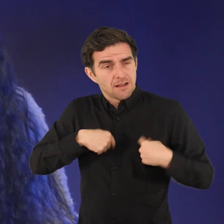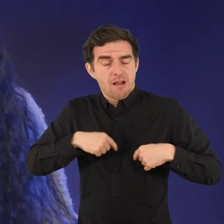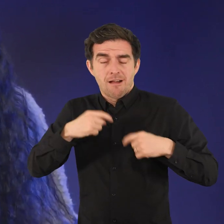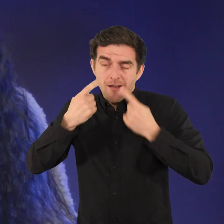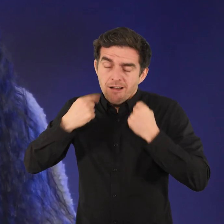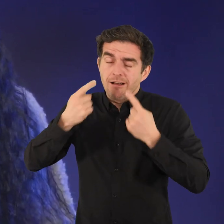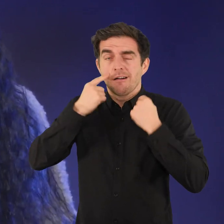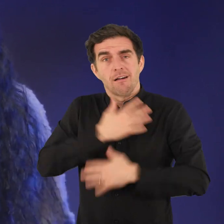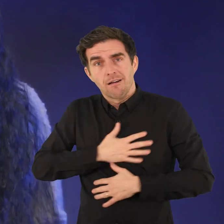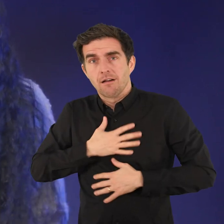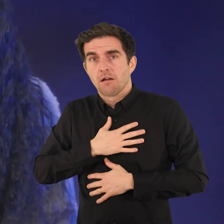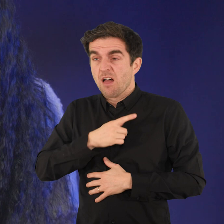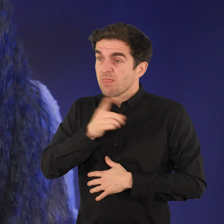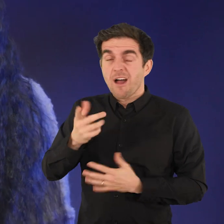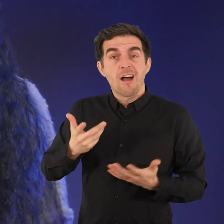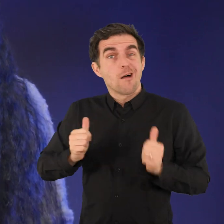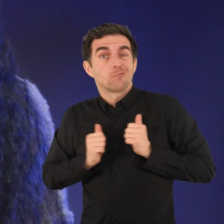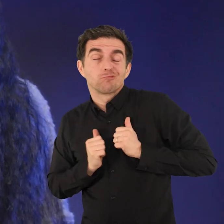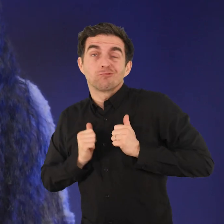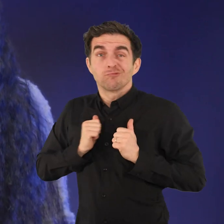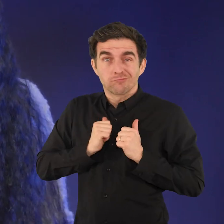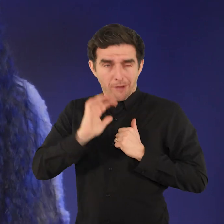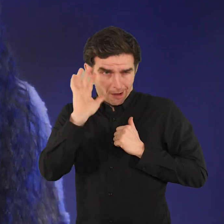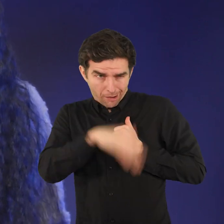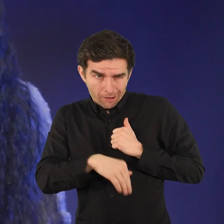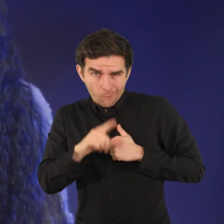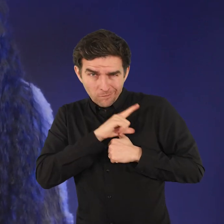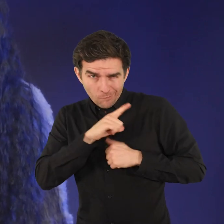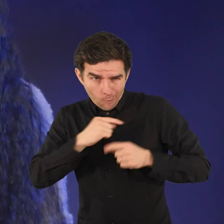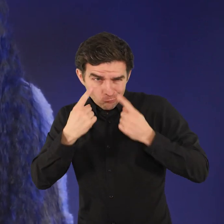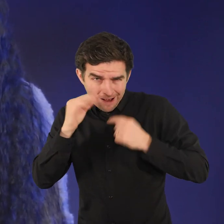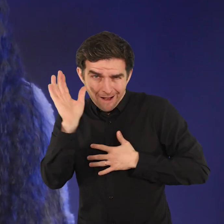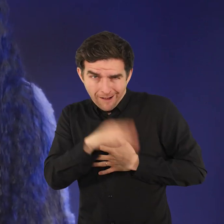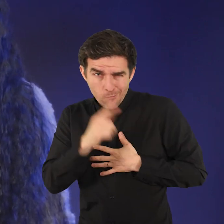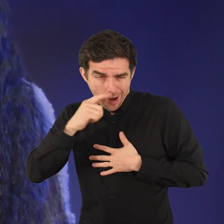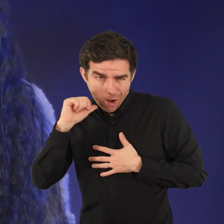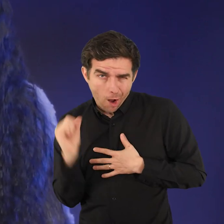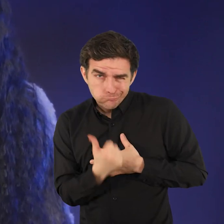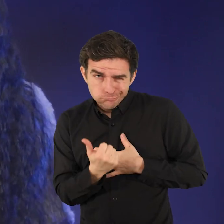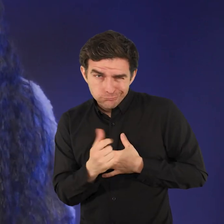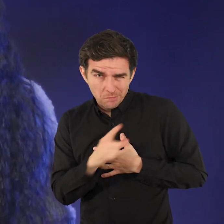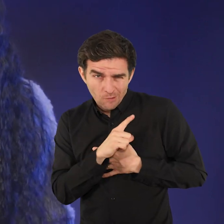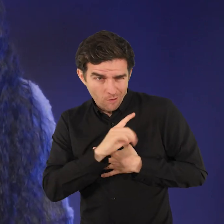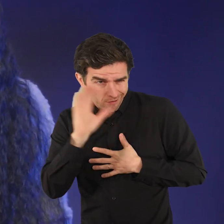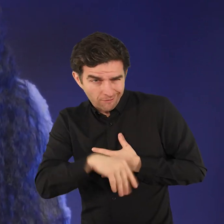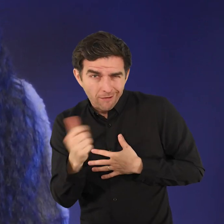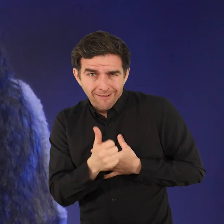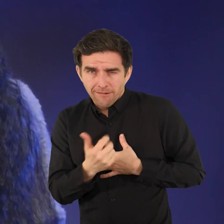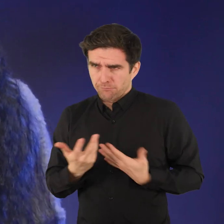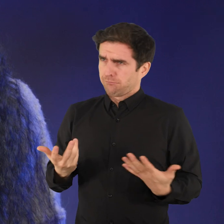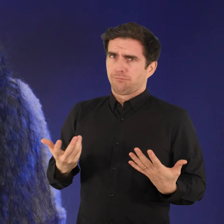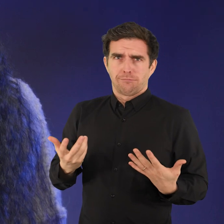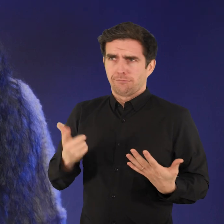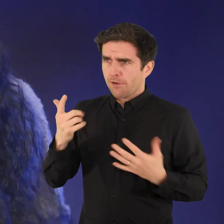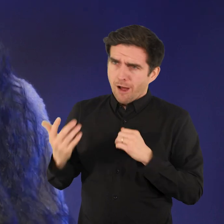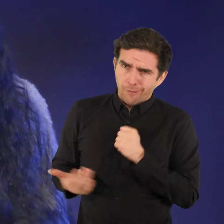weird thing about that is they were telling us, oh, don't cry, it's gonna be all right. So they were trying to comfort